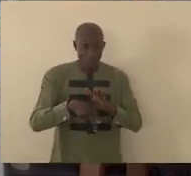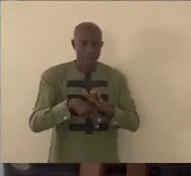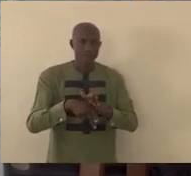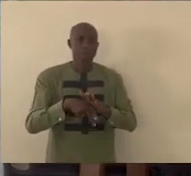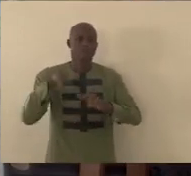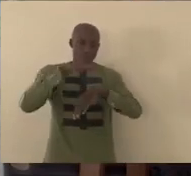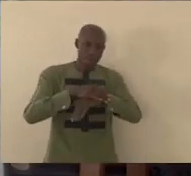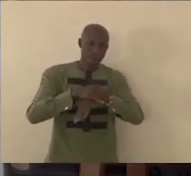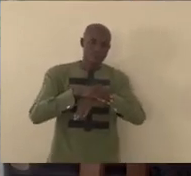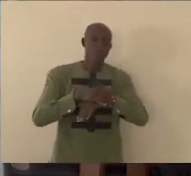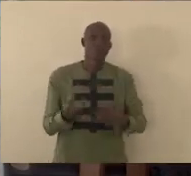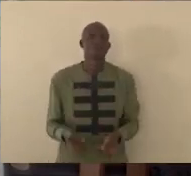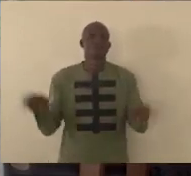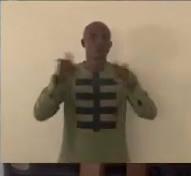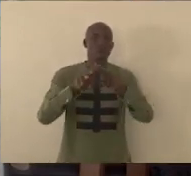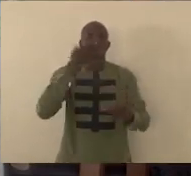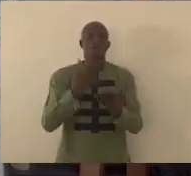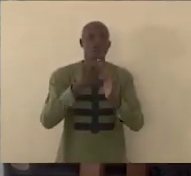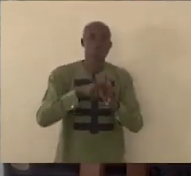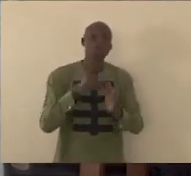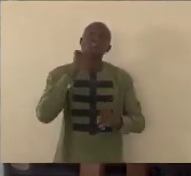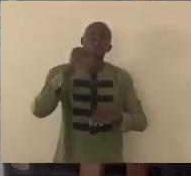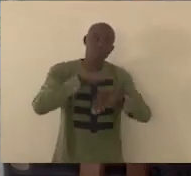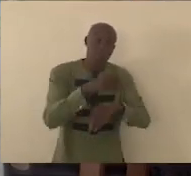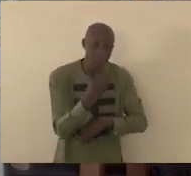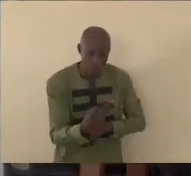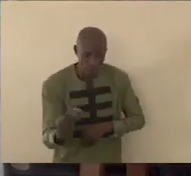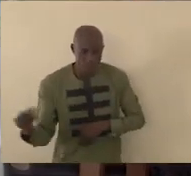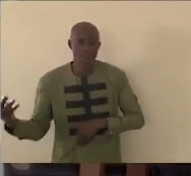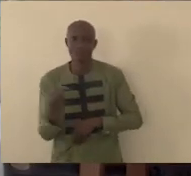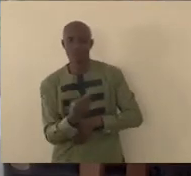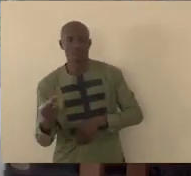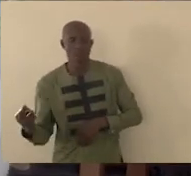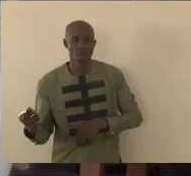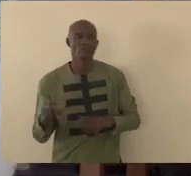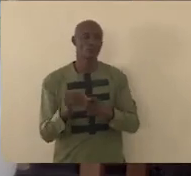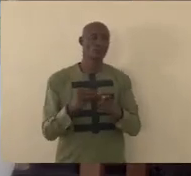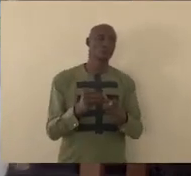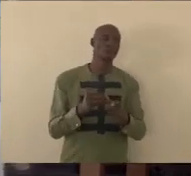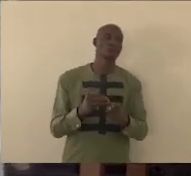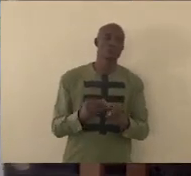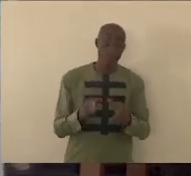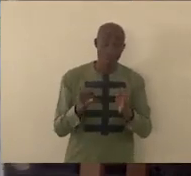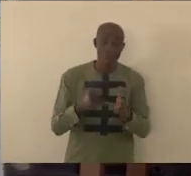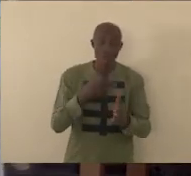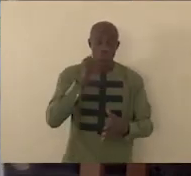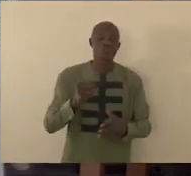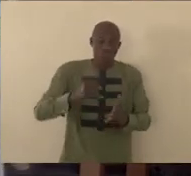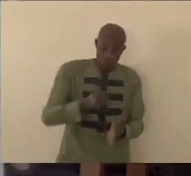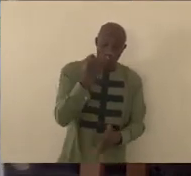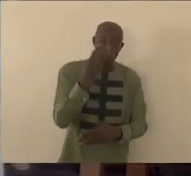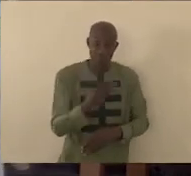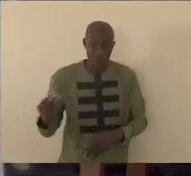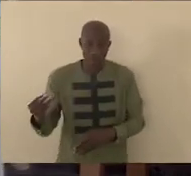and fundamentally on values and not on material resources. Otherwise, if it was just material